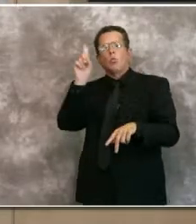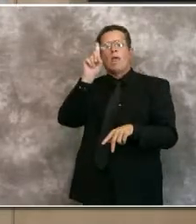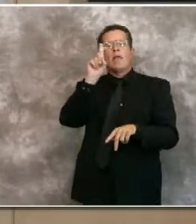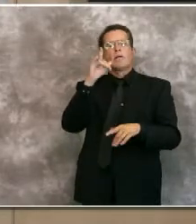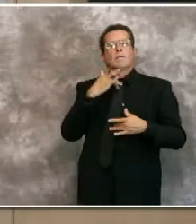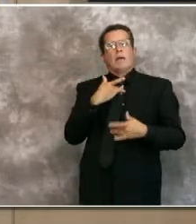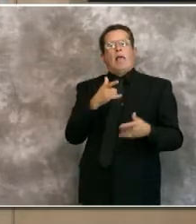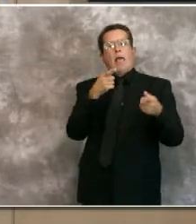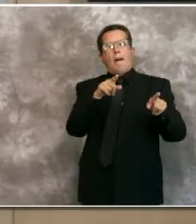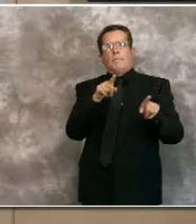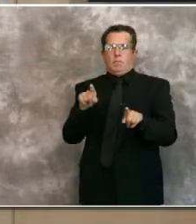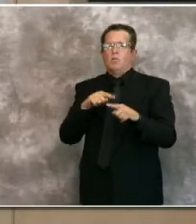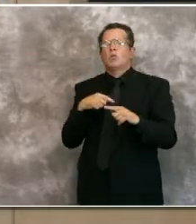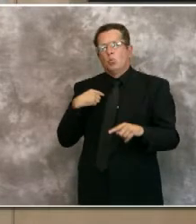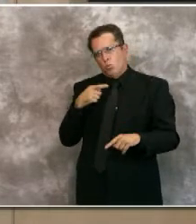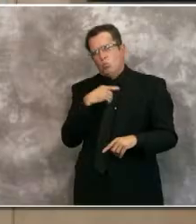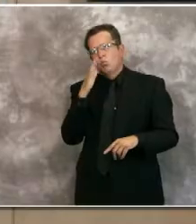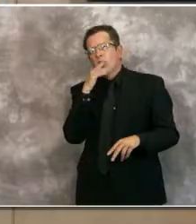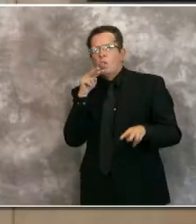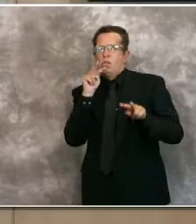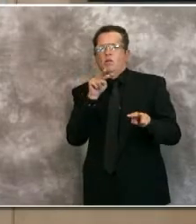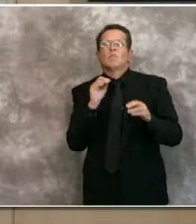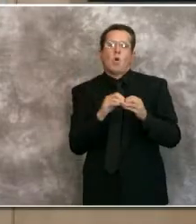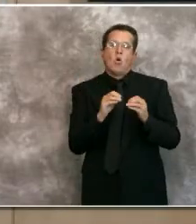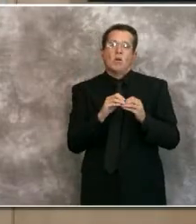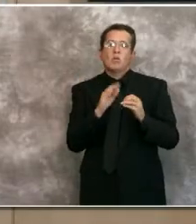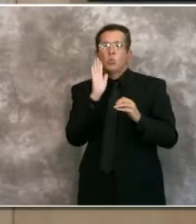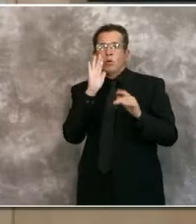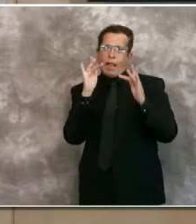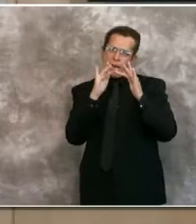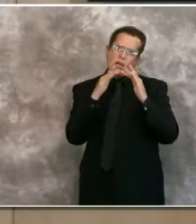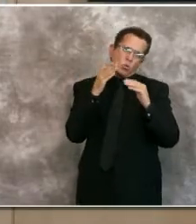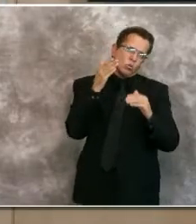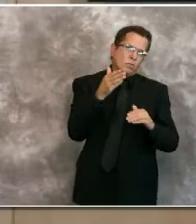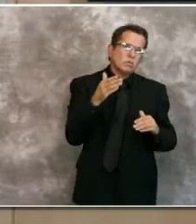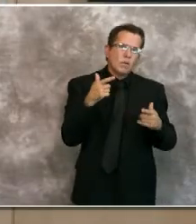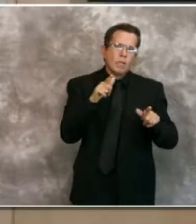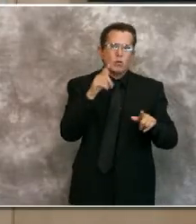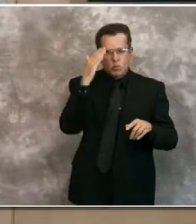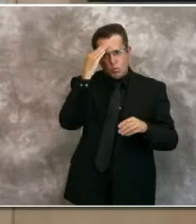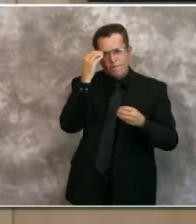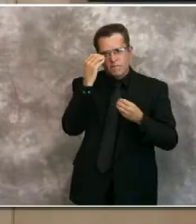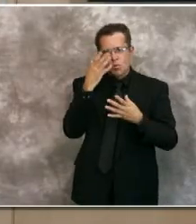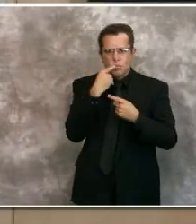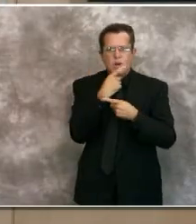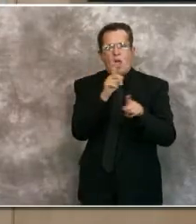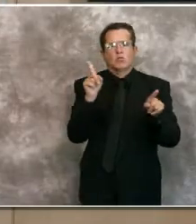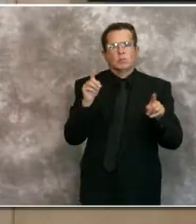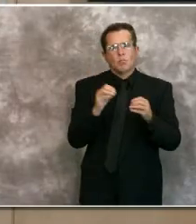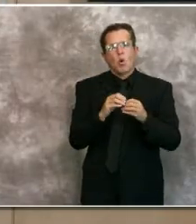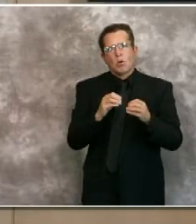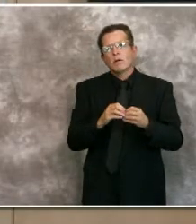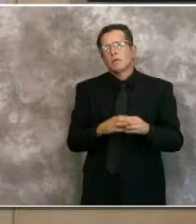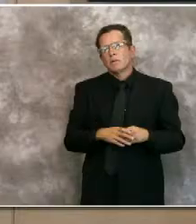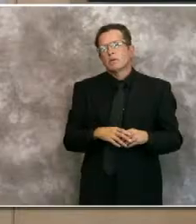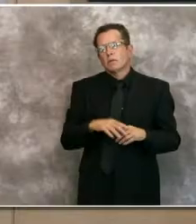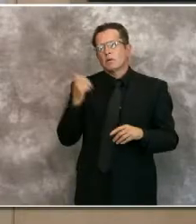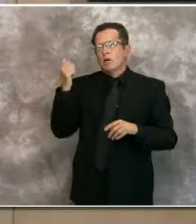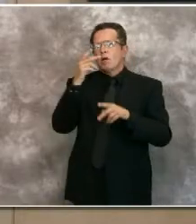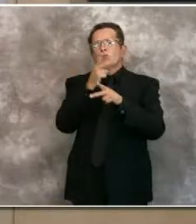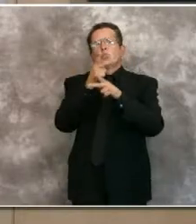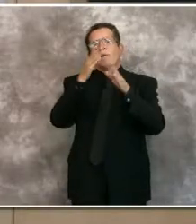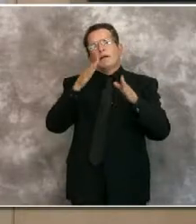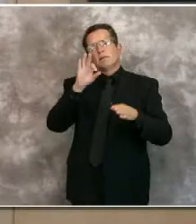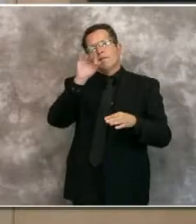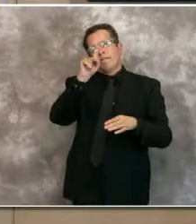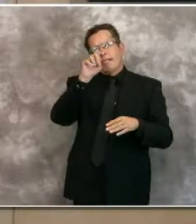can look into and get back to you on. Okay, and also I wonder, Supervisor Fletcher